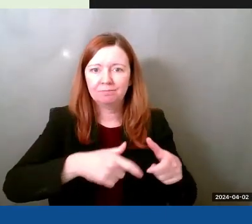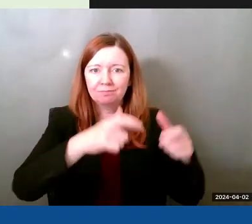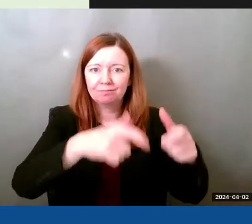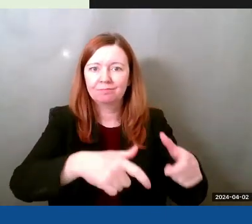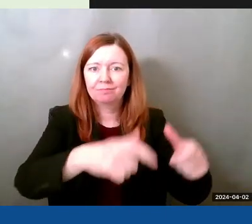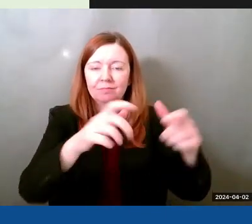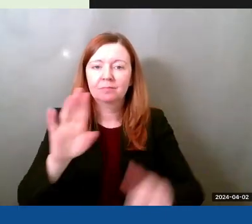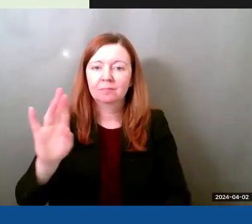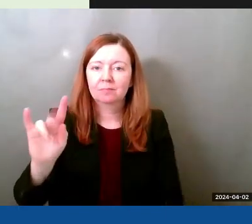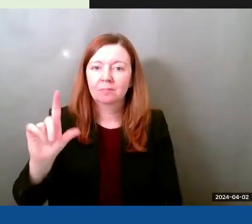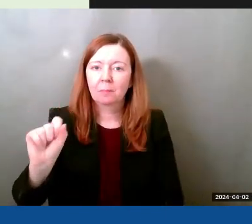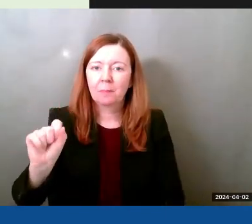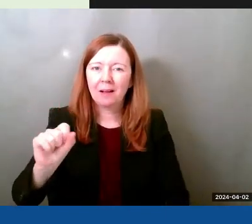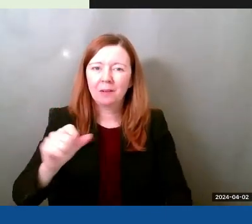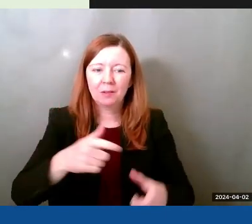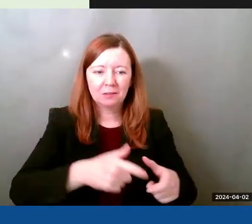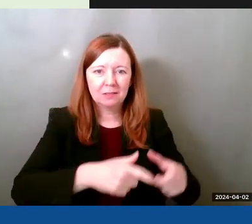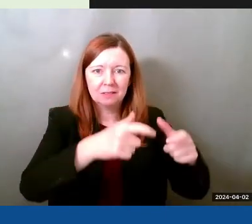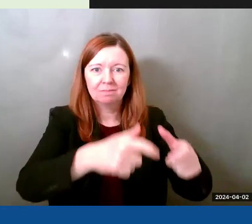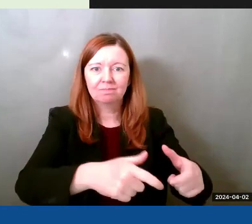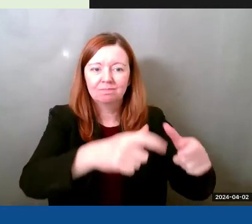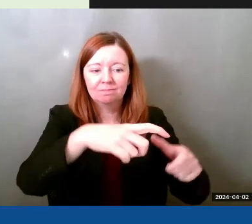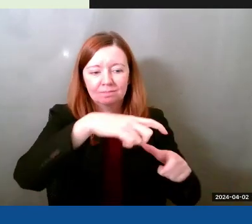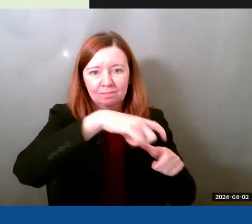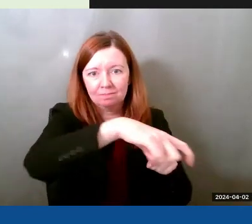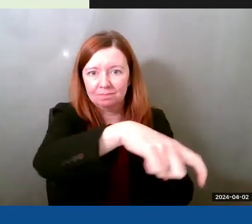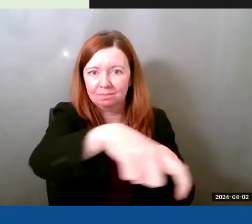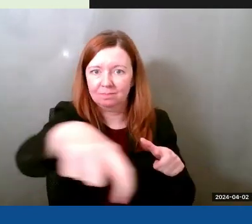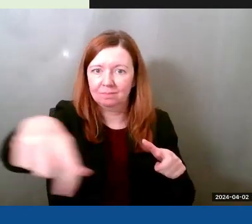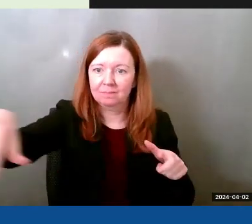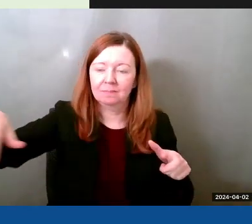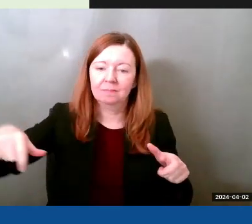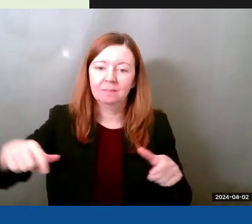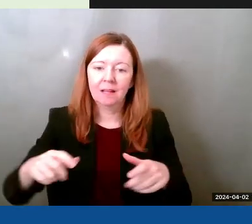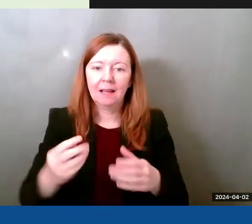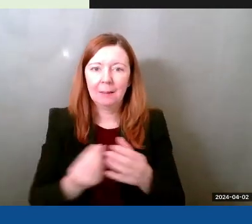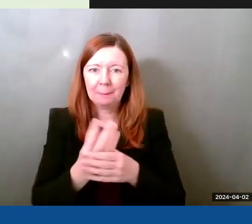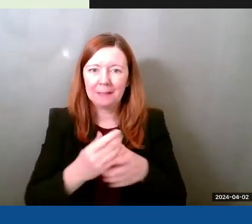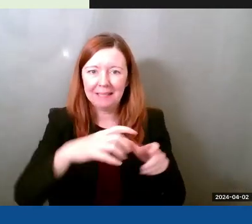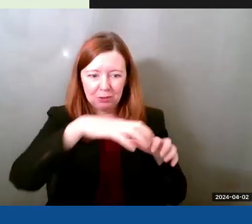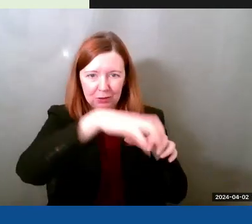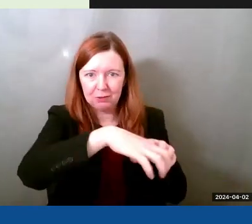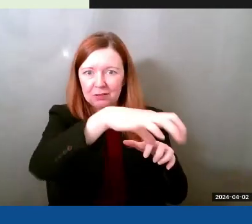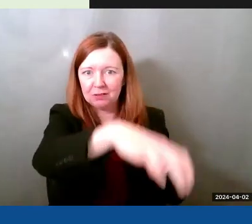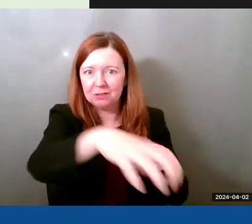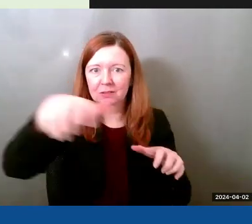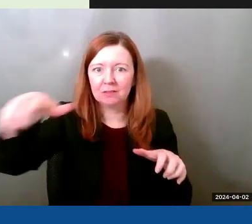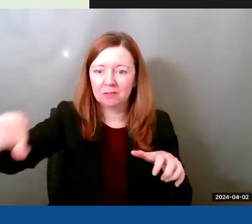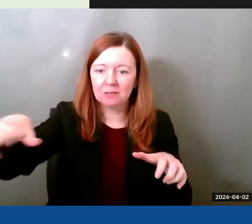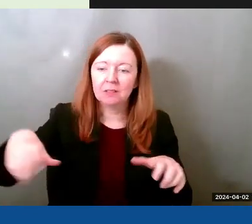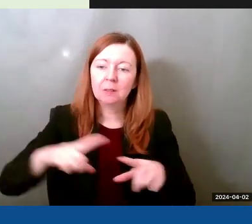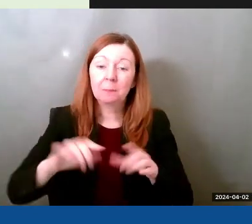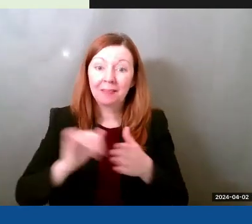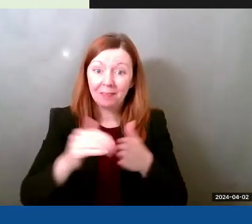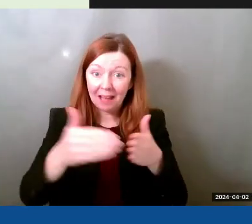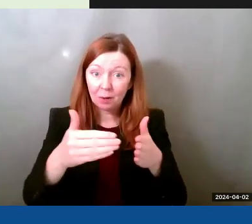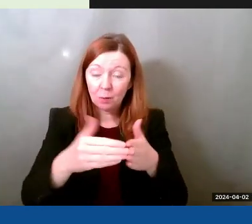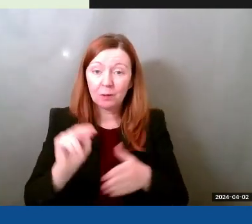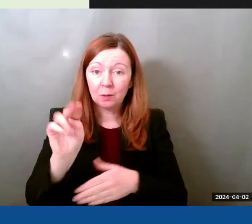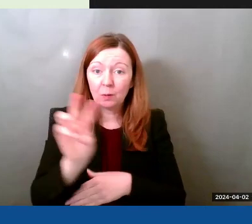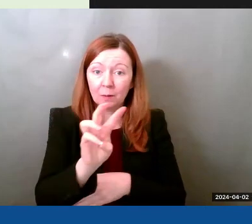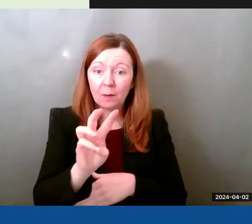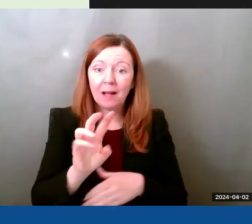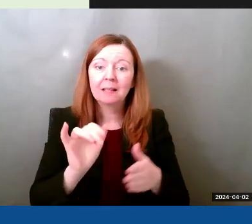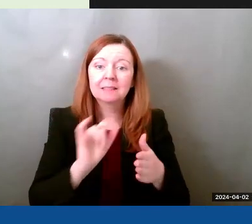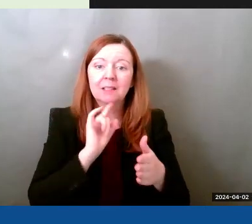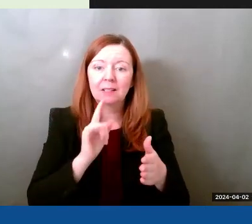of bollards and/or hardened planters. But ultimately, that corner of the site, because there is a portion that is a